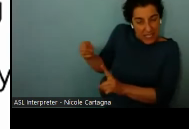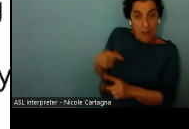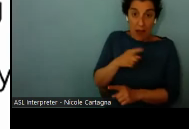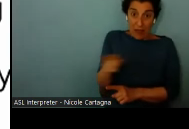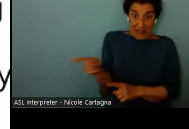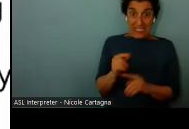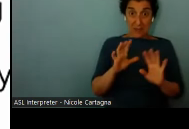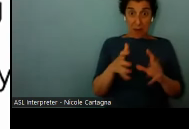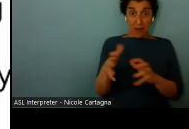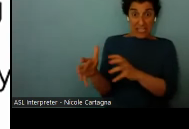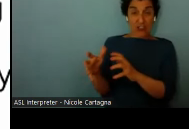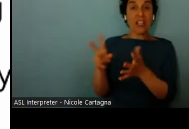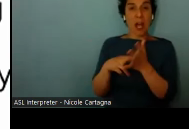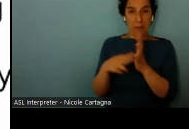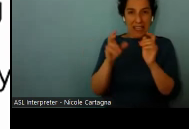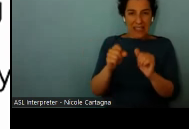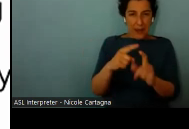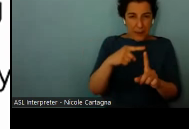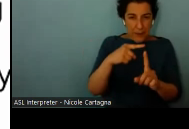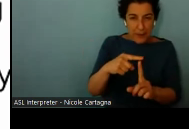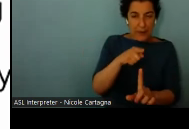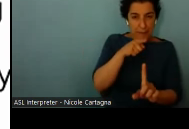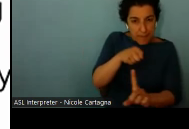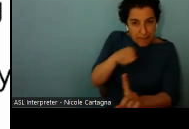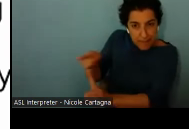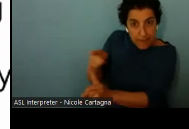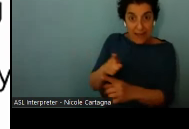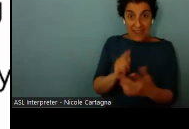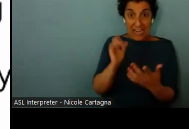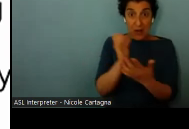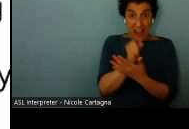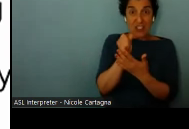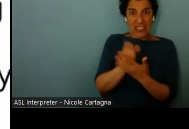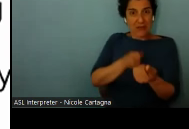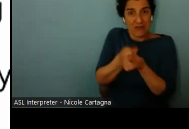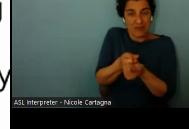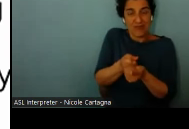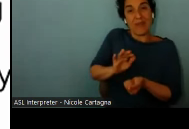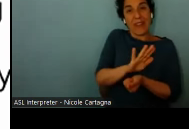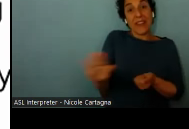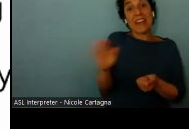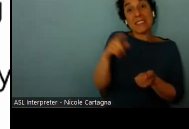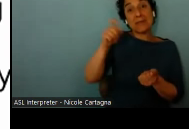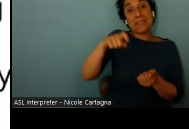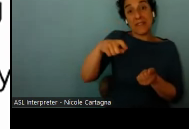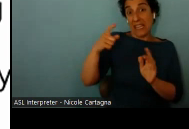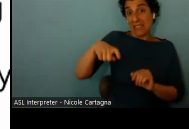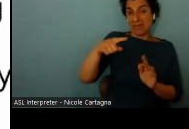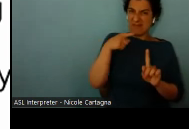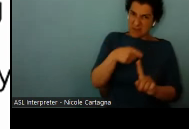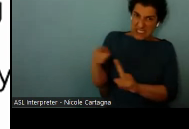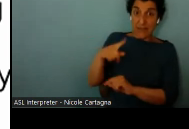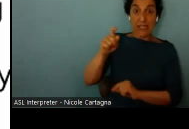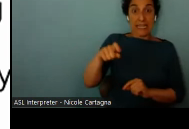populations allows targeted interventions to really support their specific needs. And I think the last one I'm going to share